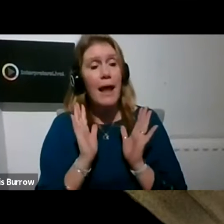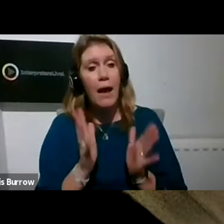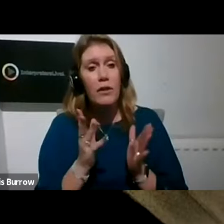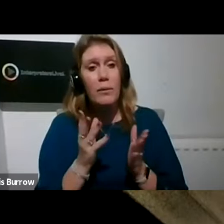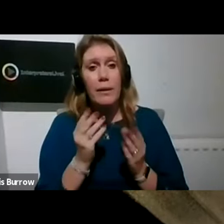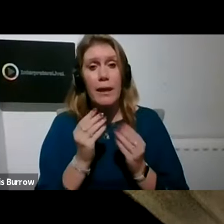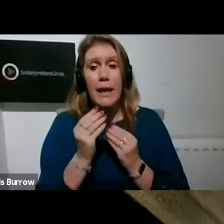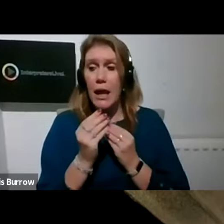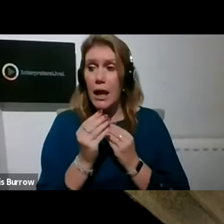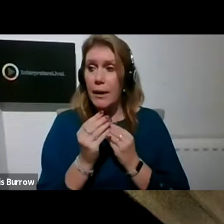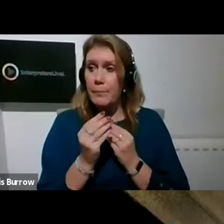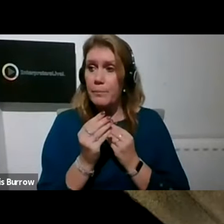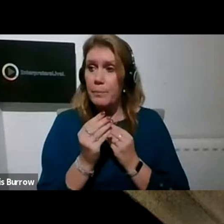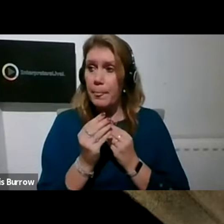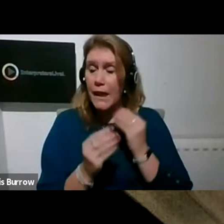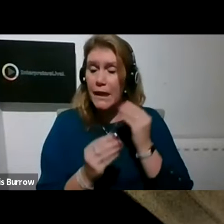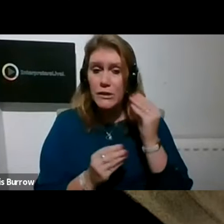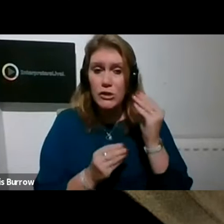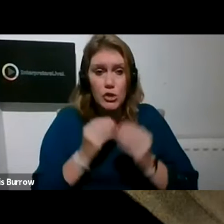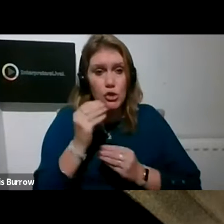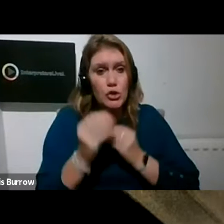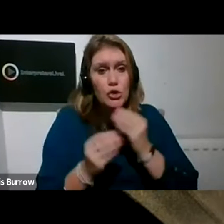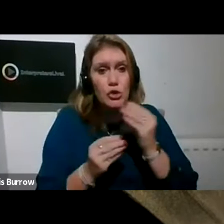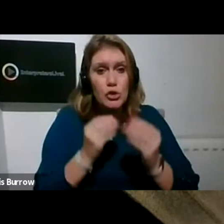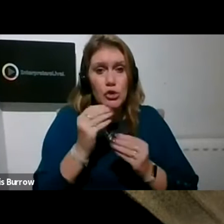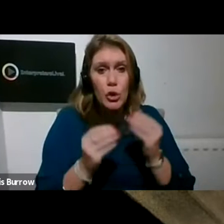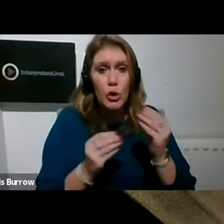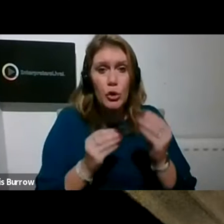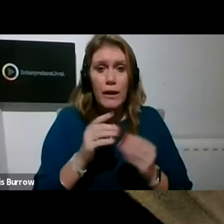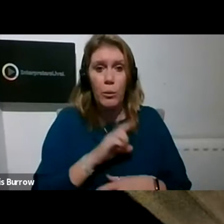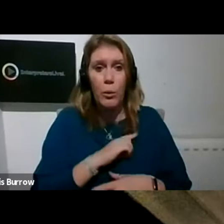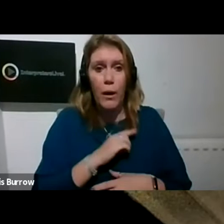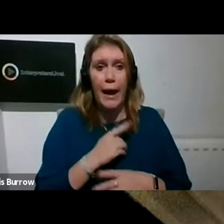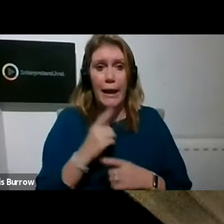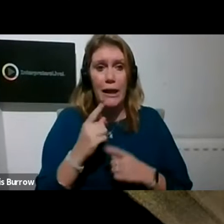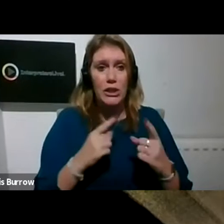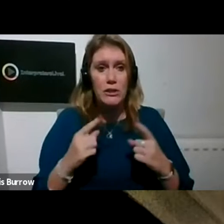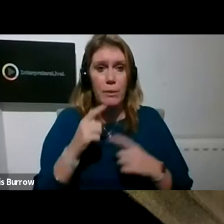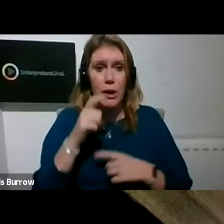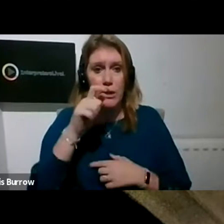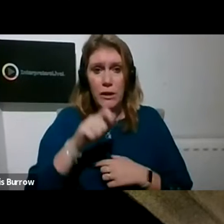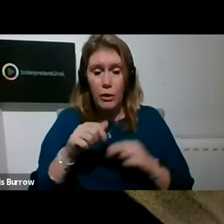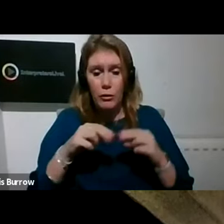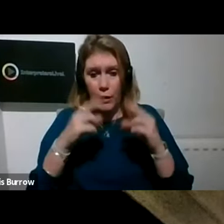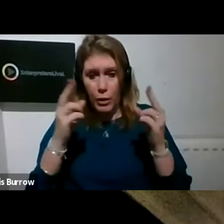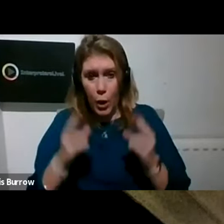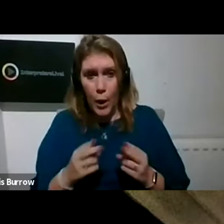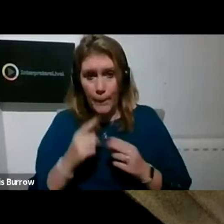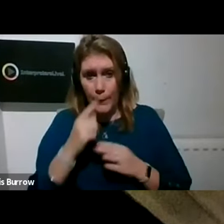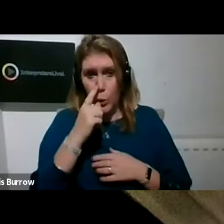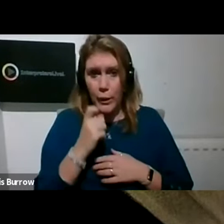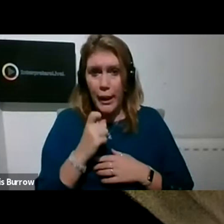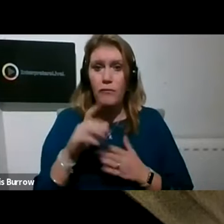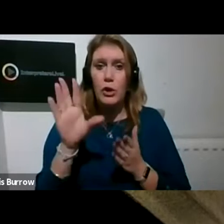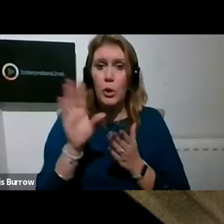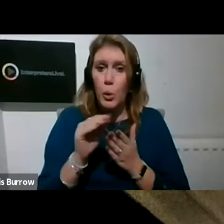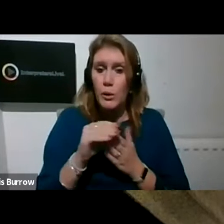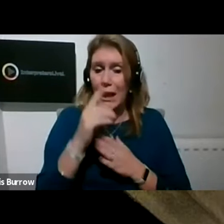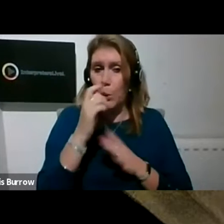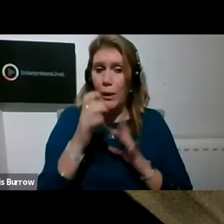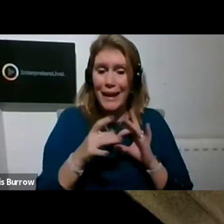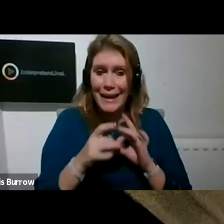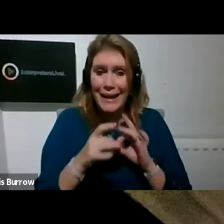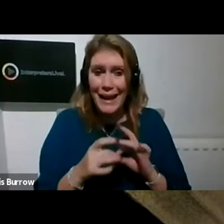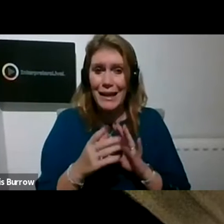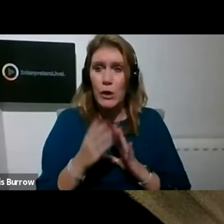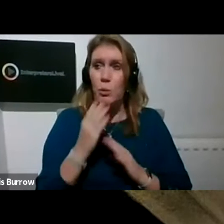that it explains why everybody's individually in their home speaking to camera. You can record it like that, you can connect like that, you can put visuals, you